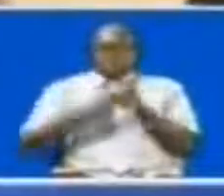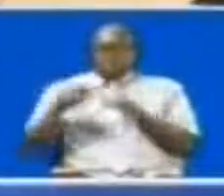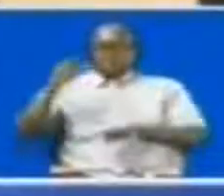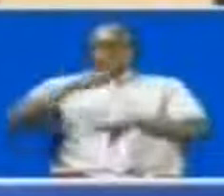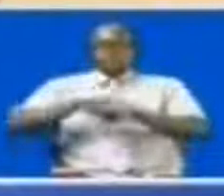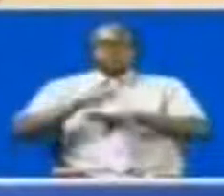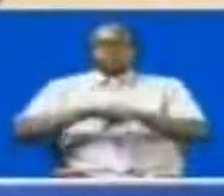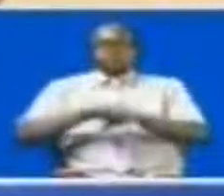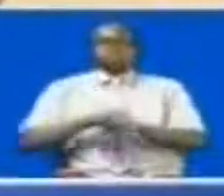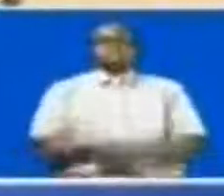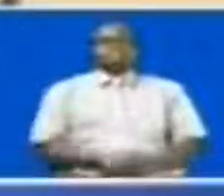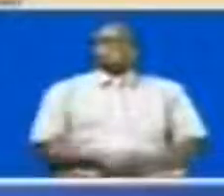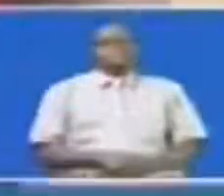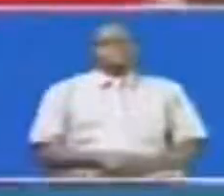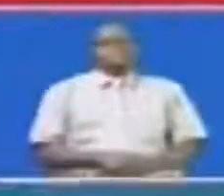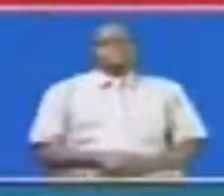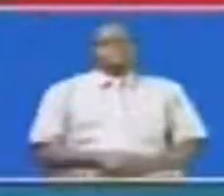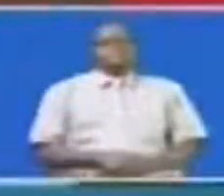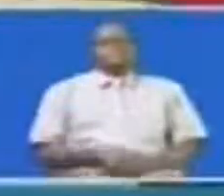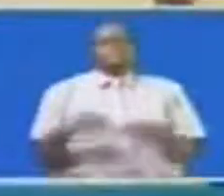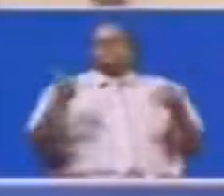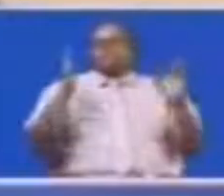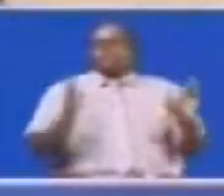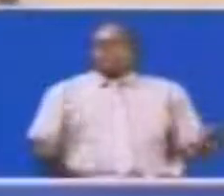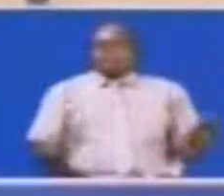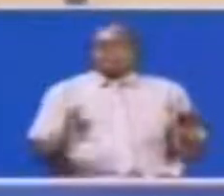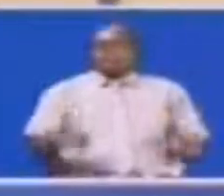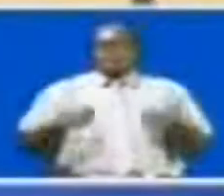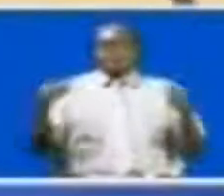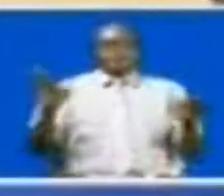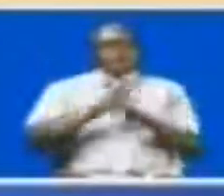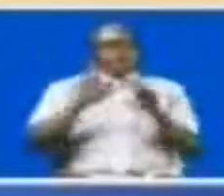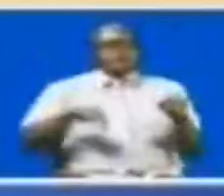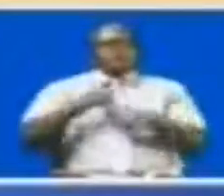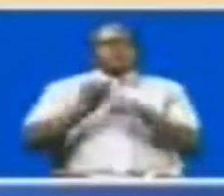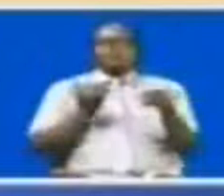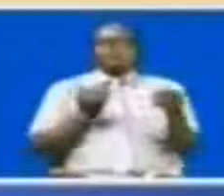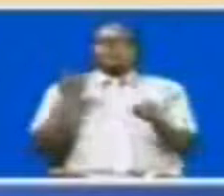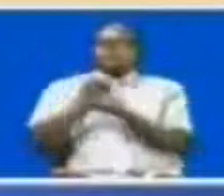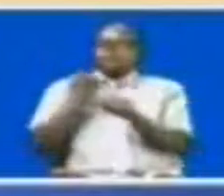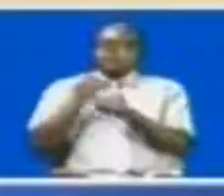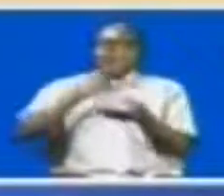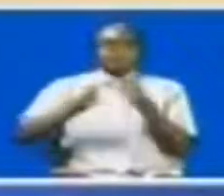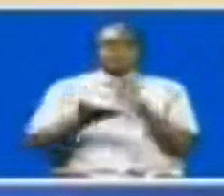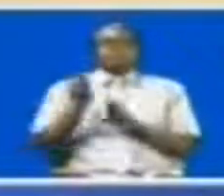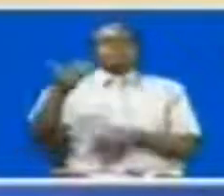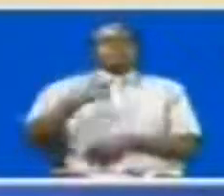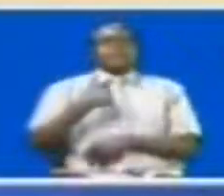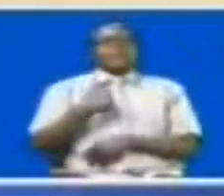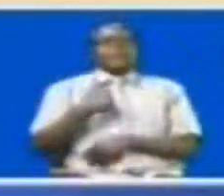advantage. All in all, the players have given it their all, making do with what they have to ensure